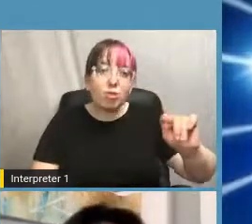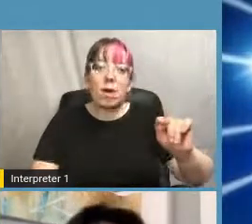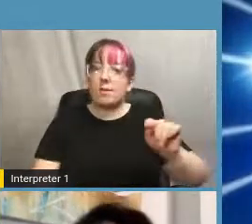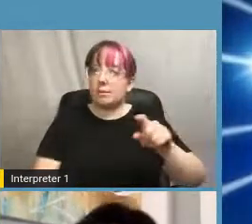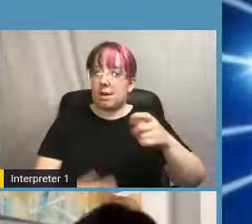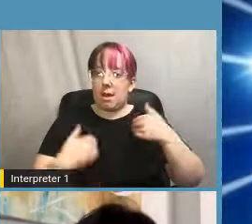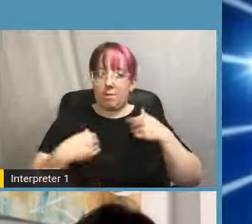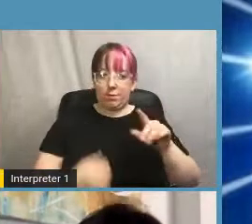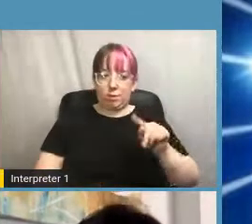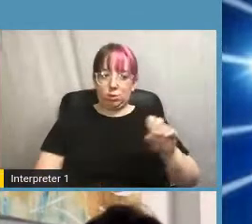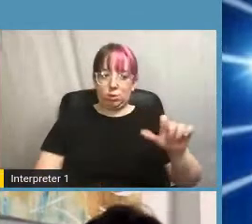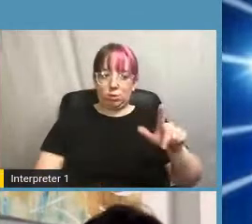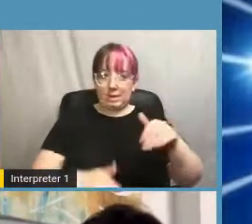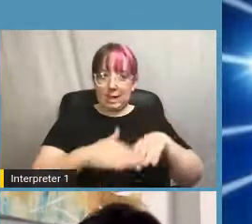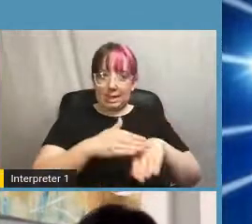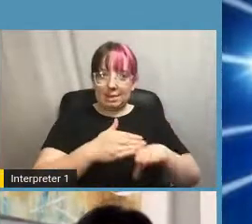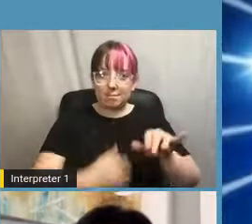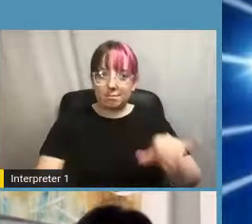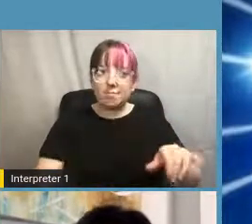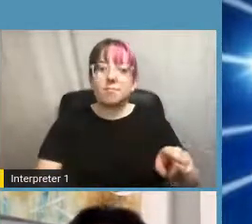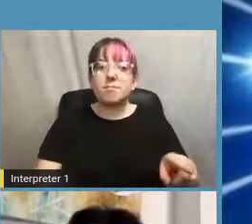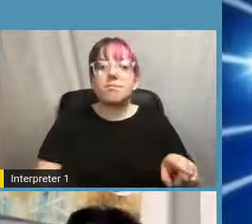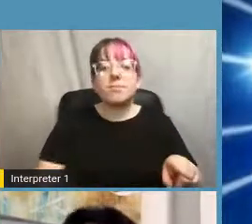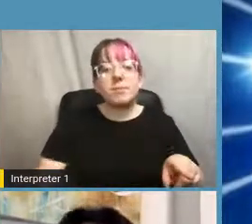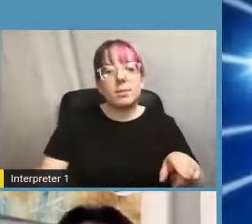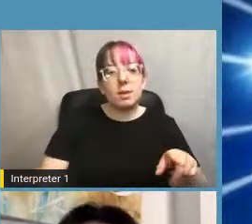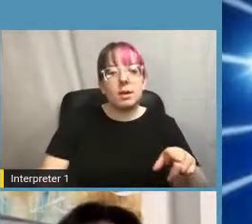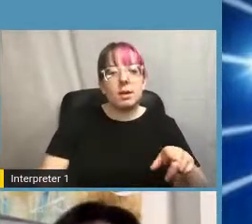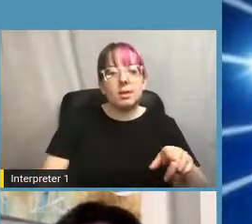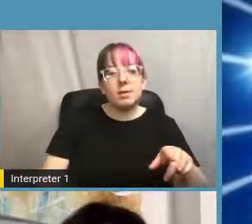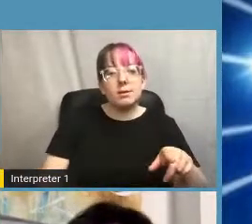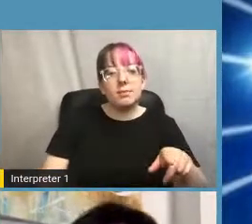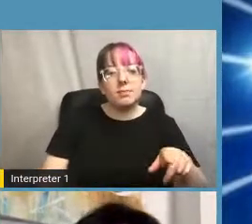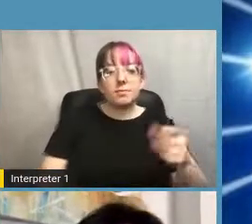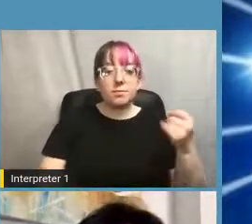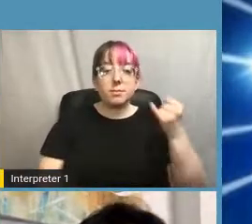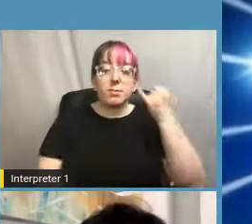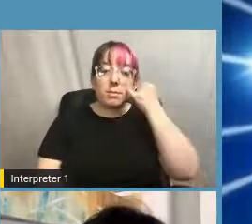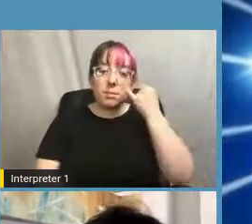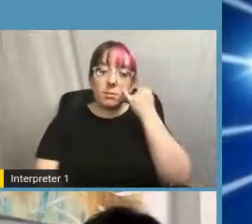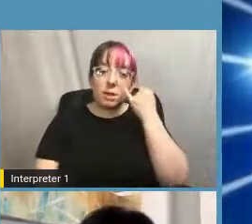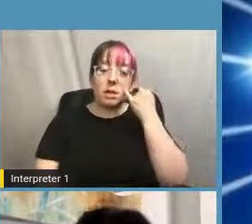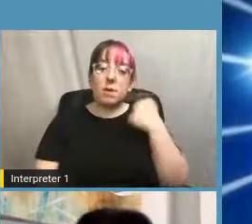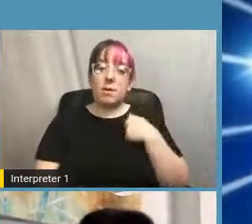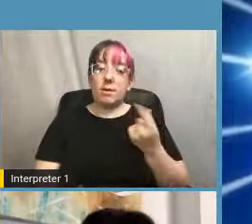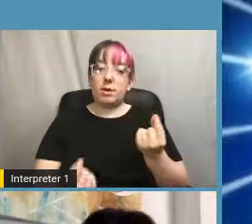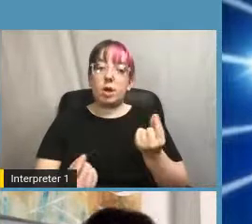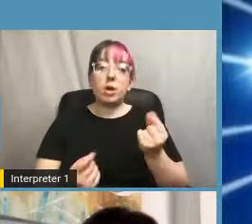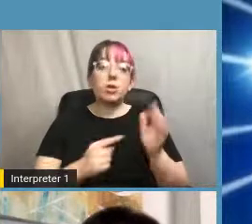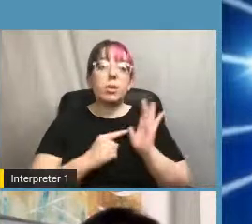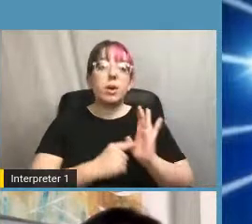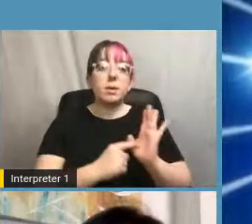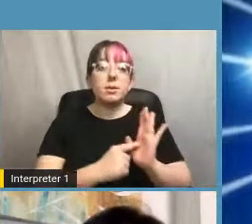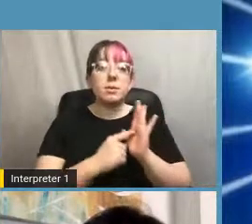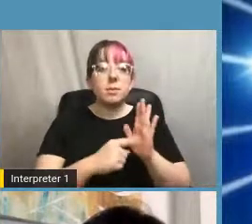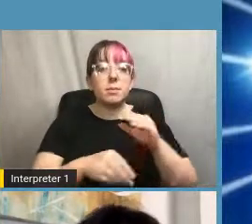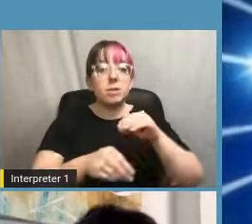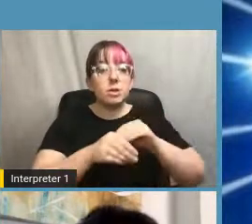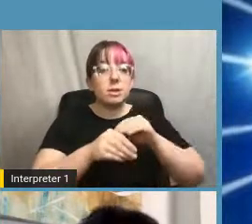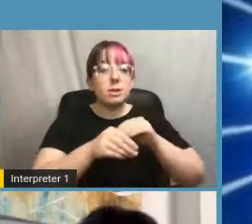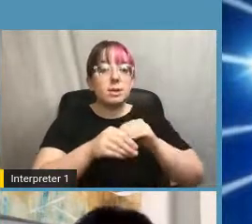see and read everything that's in that library. Okay, if I do my exhibition